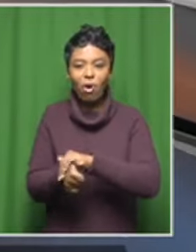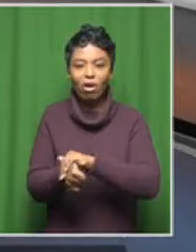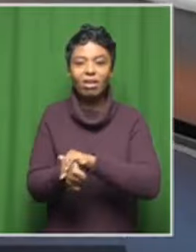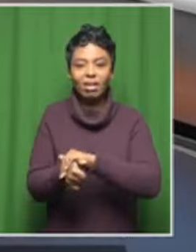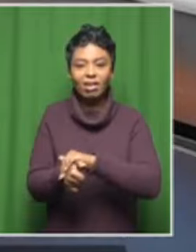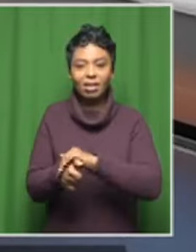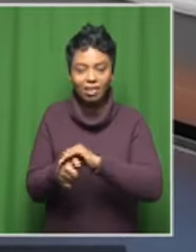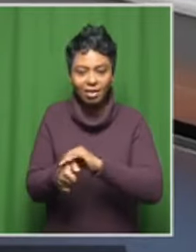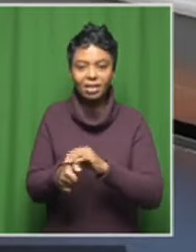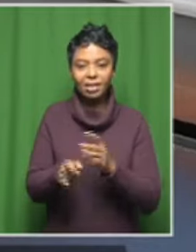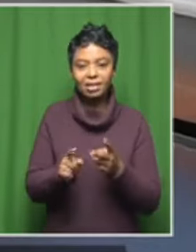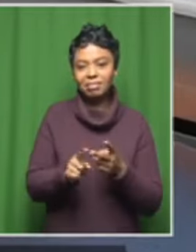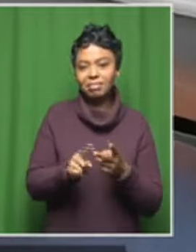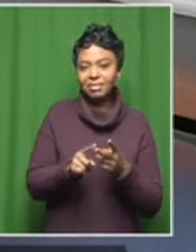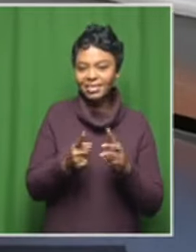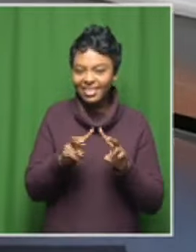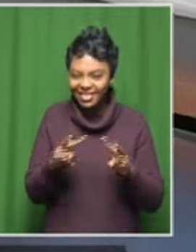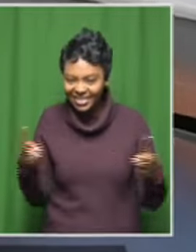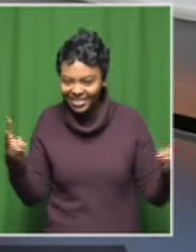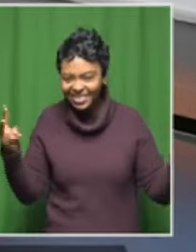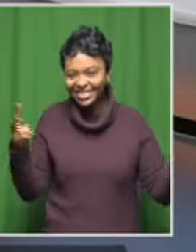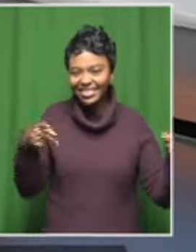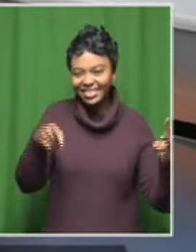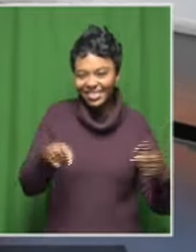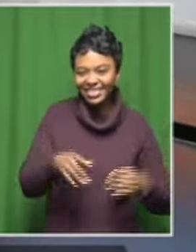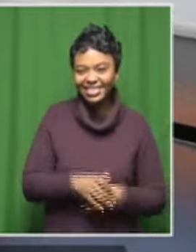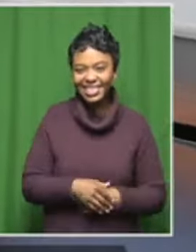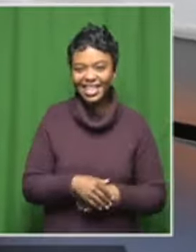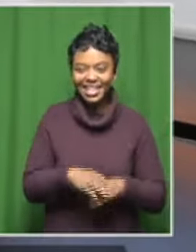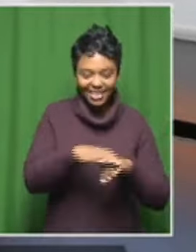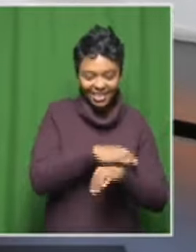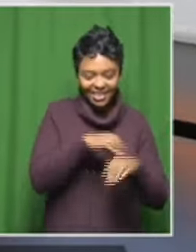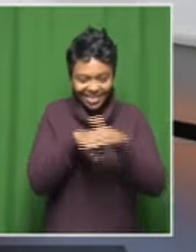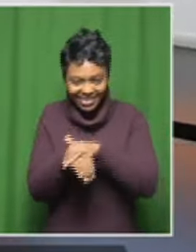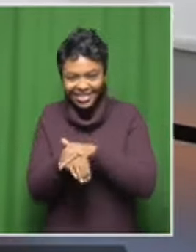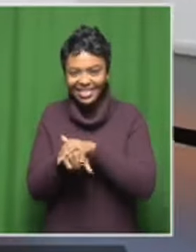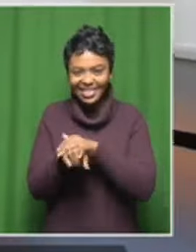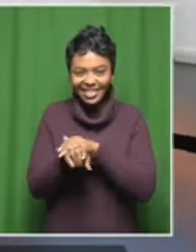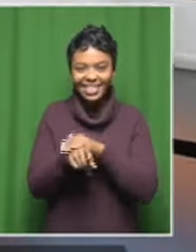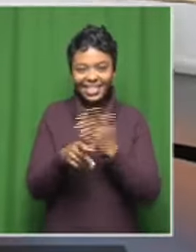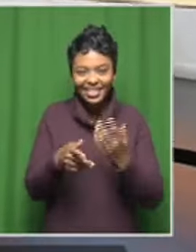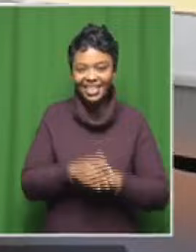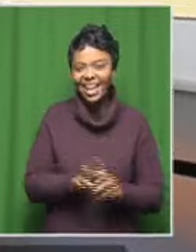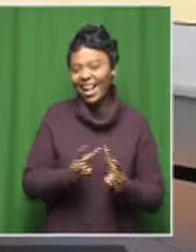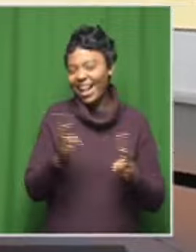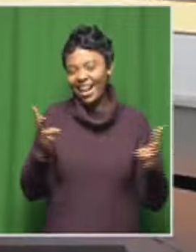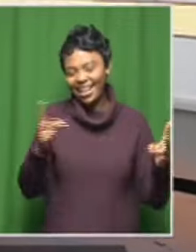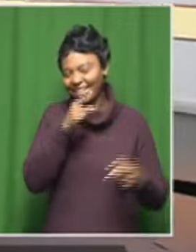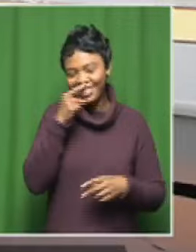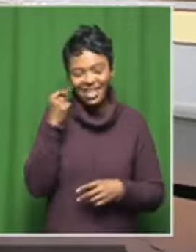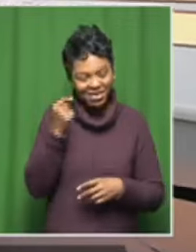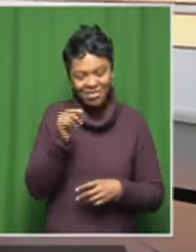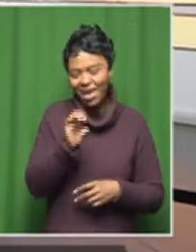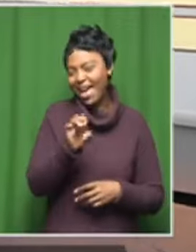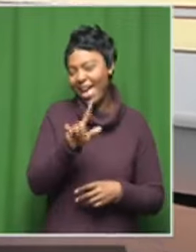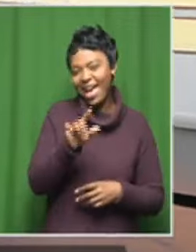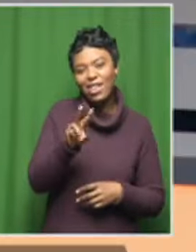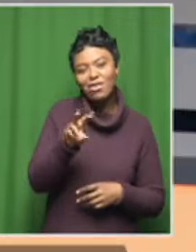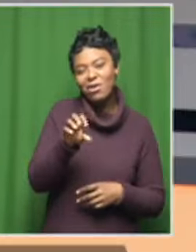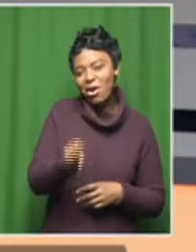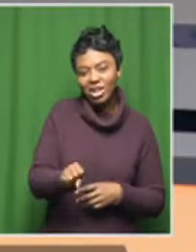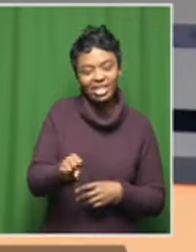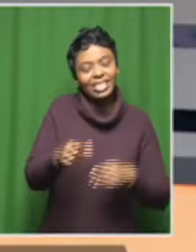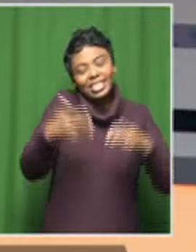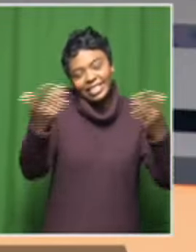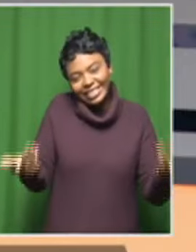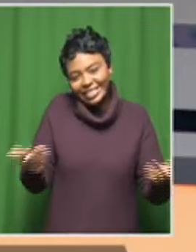but it's funky and fun. It's just avocados. Oh, That's what that is. Avos. If you want to wear Avo, I think. go for it. Wear an Avo.